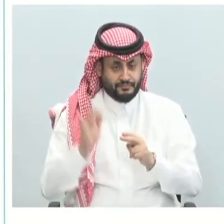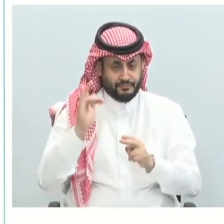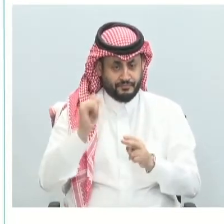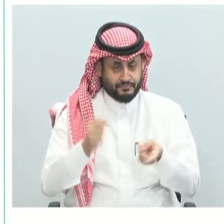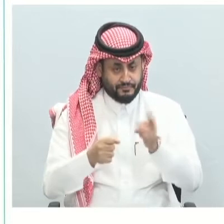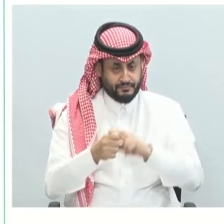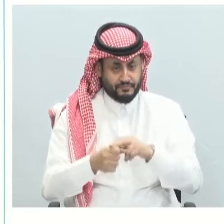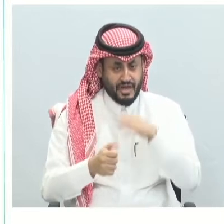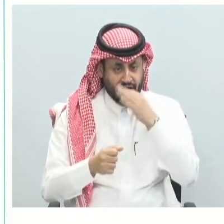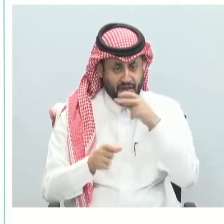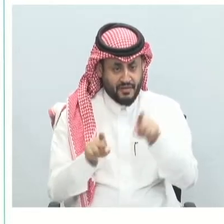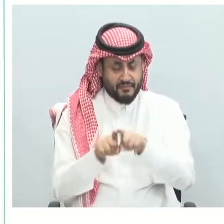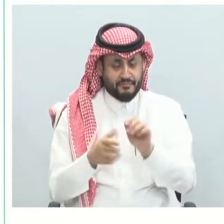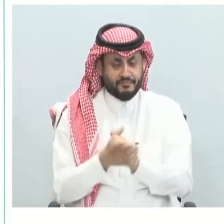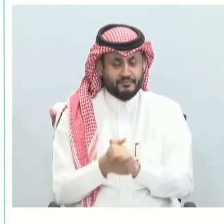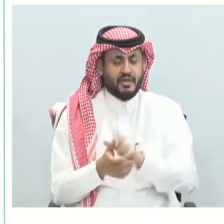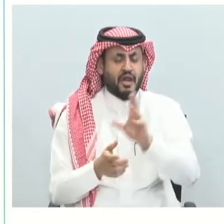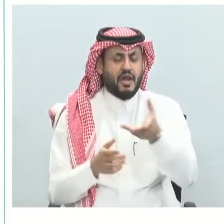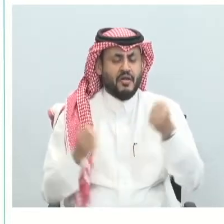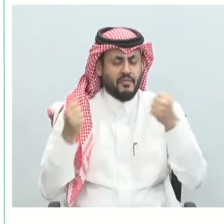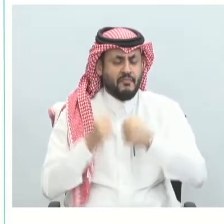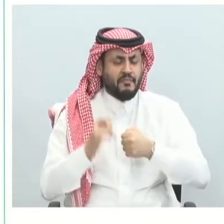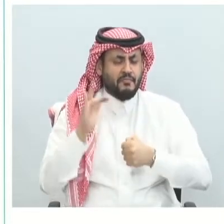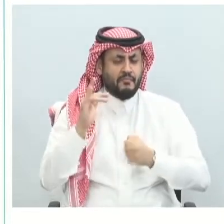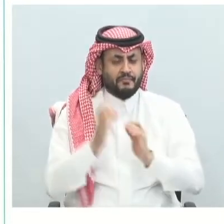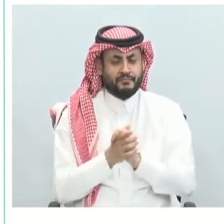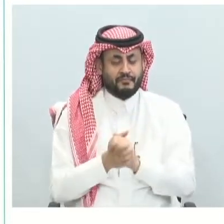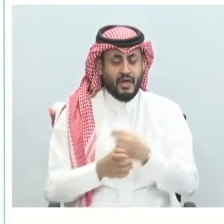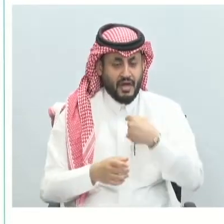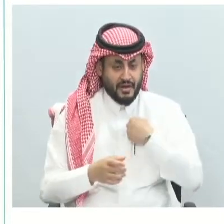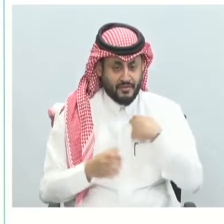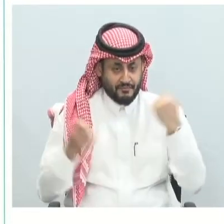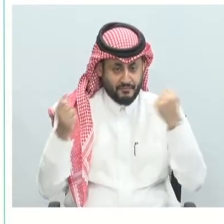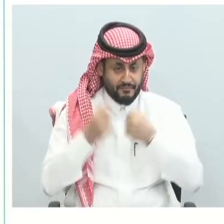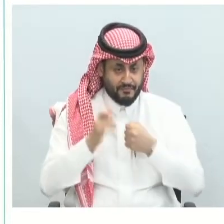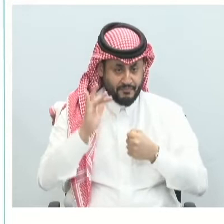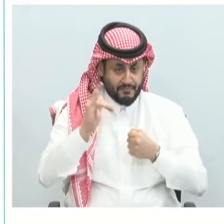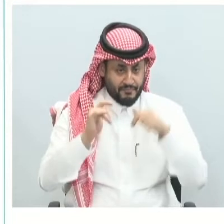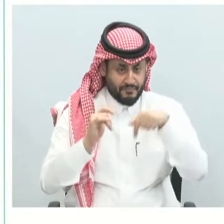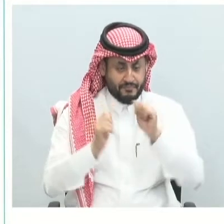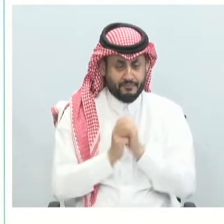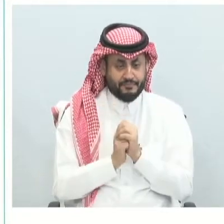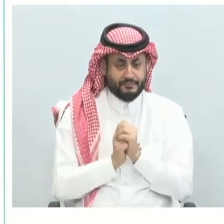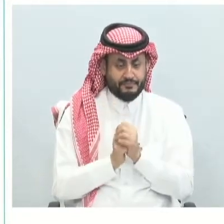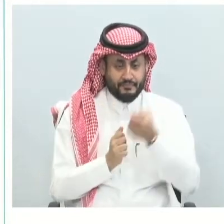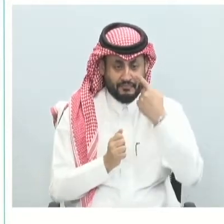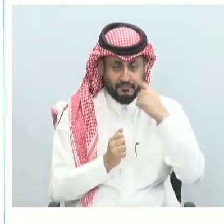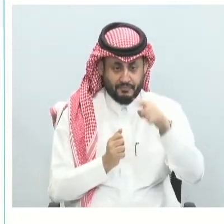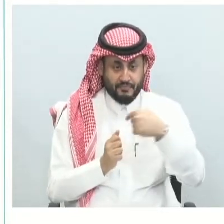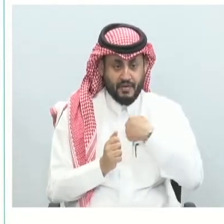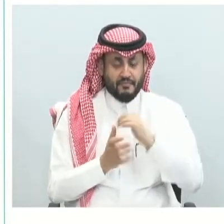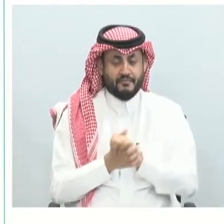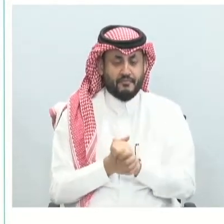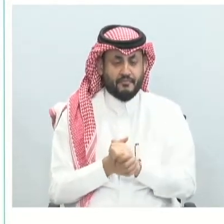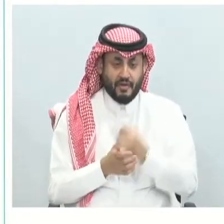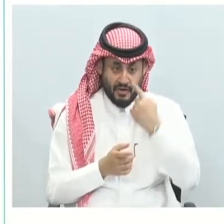Green. Say it with me. Who is wearing green? I am wearing green today. Look at me